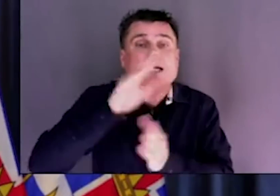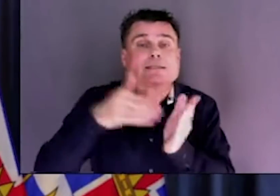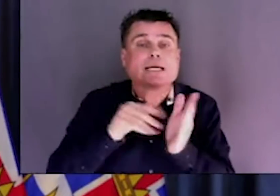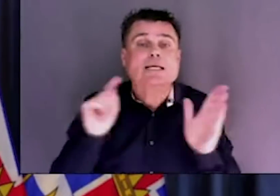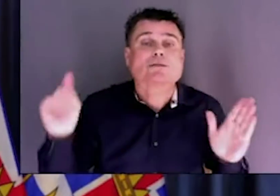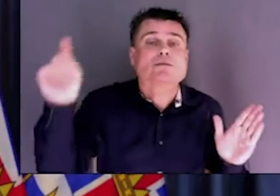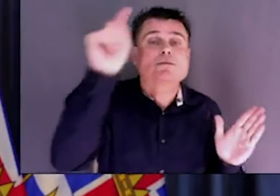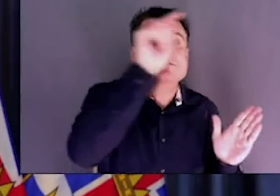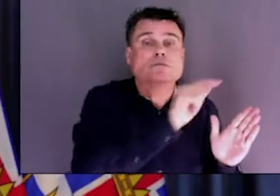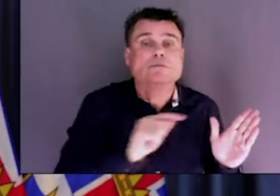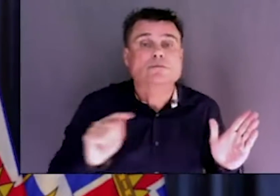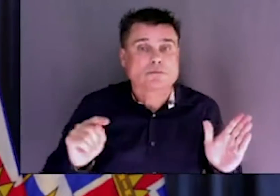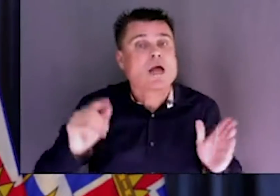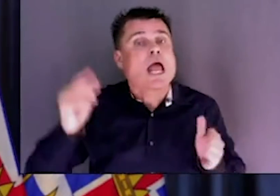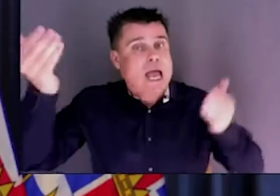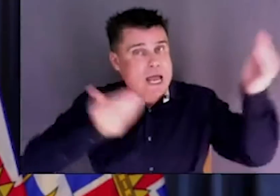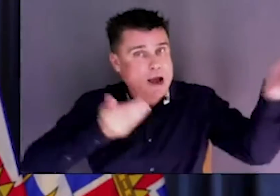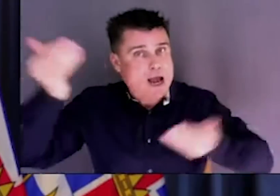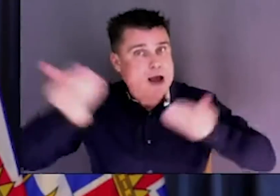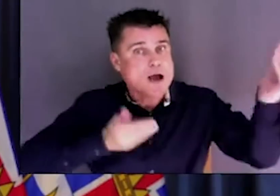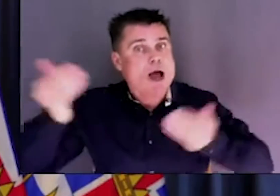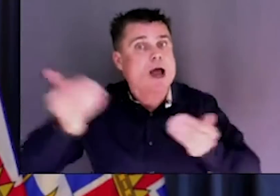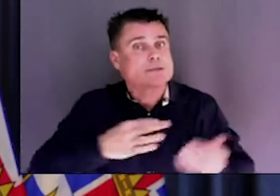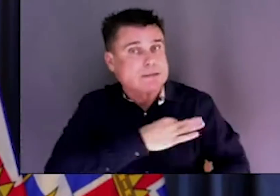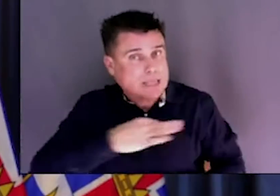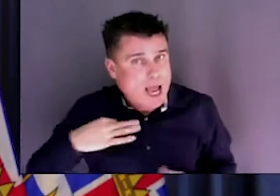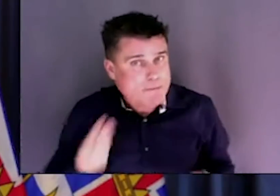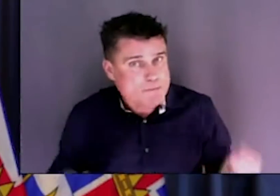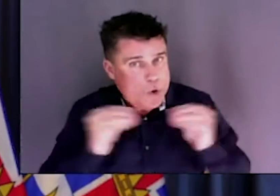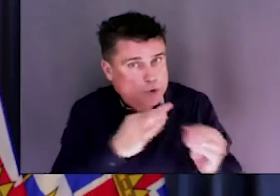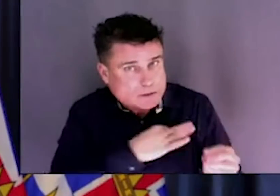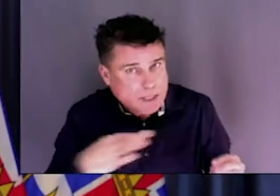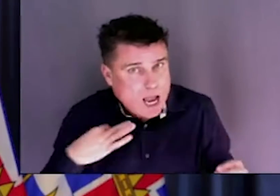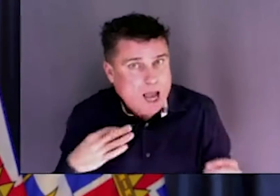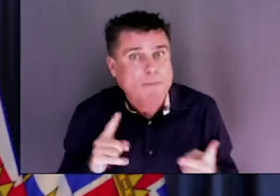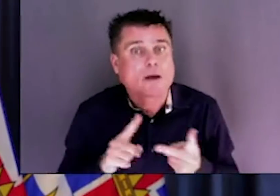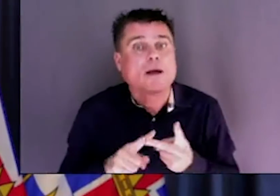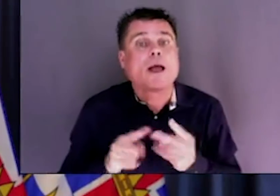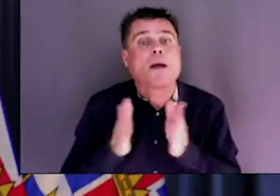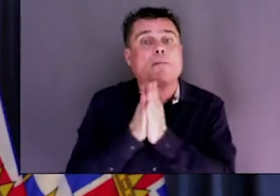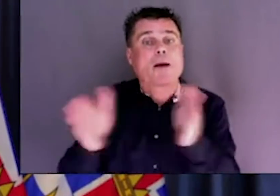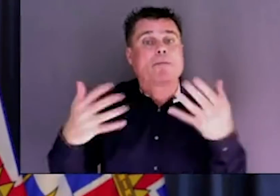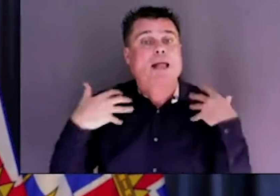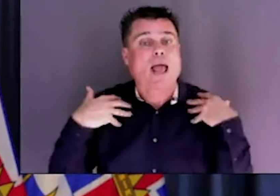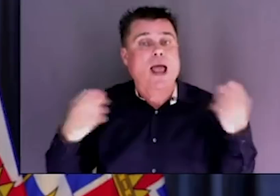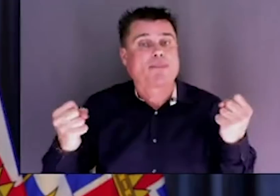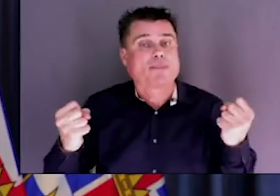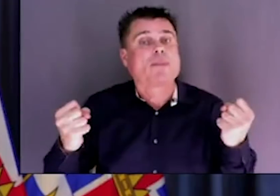over 1,000 now, which our initial commitment was somewhere around 600. We're up to 1,000 with more